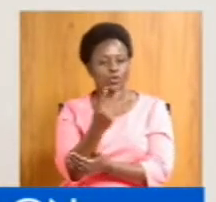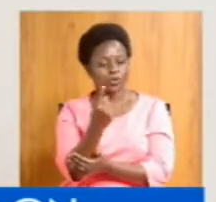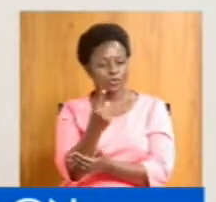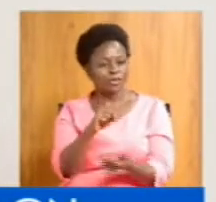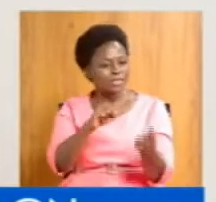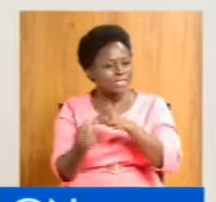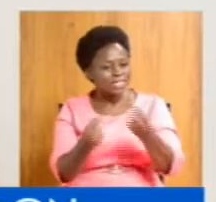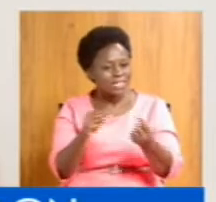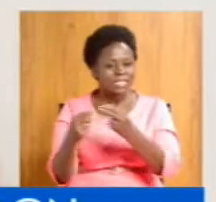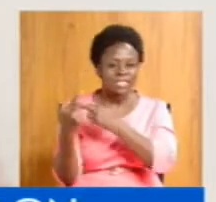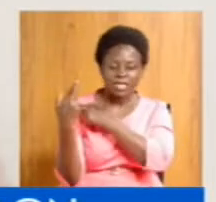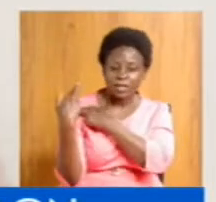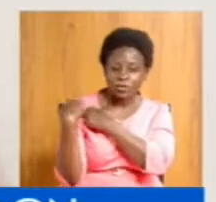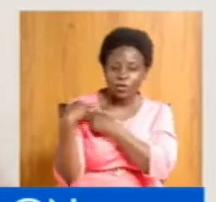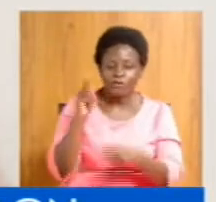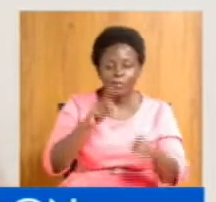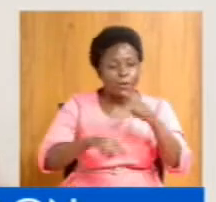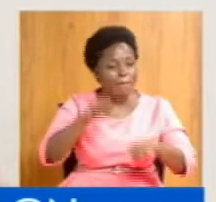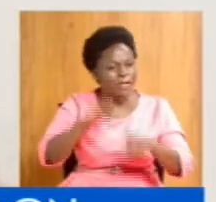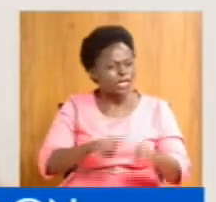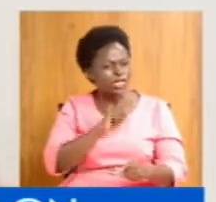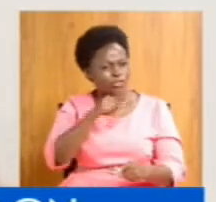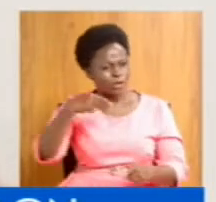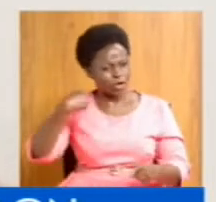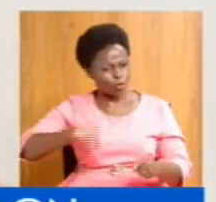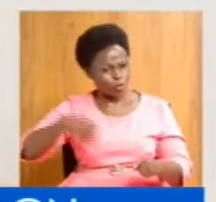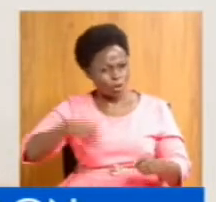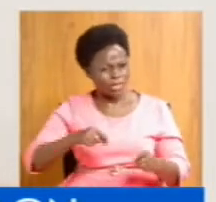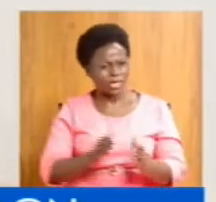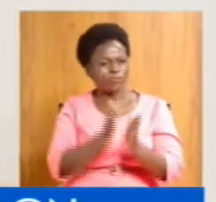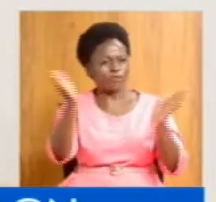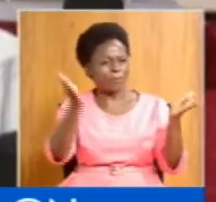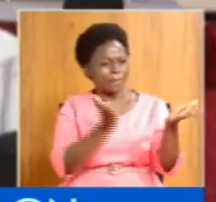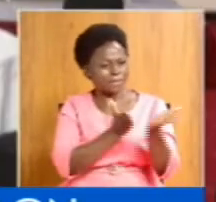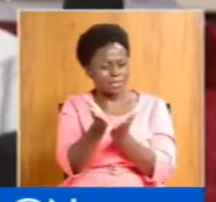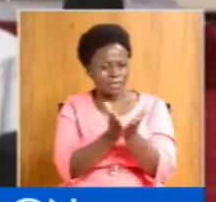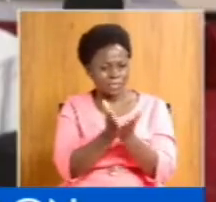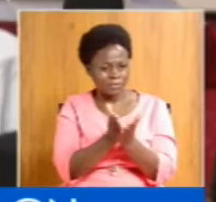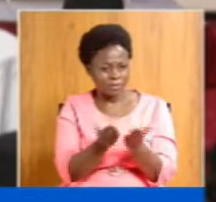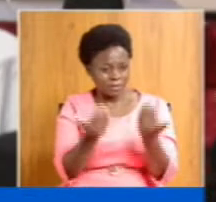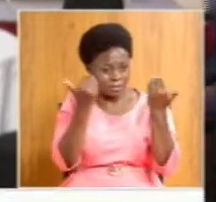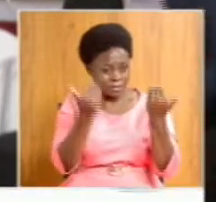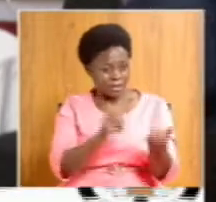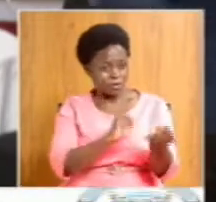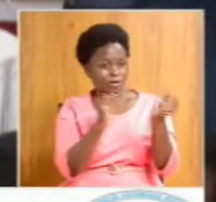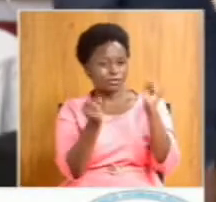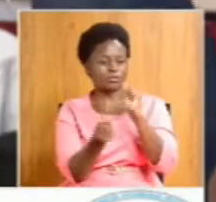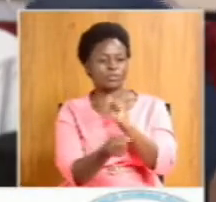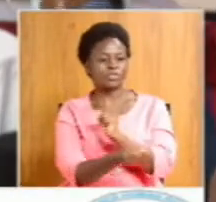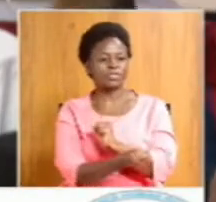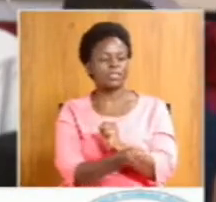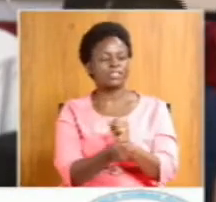been discussing the role of citizen participation in ensuring quality of public services. But now we just want to change gears